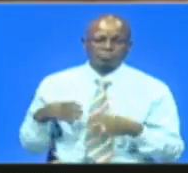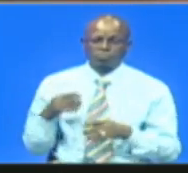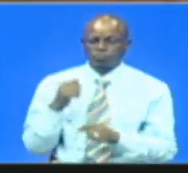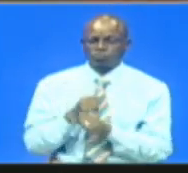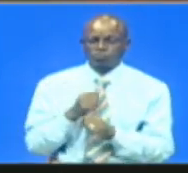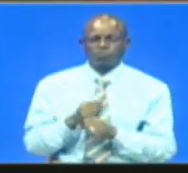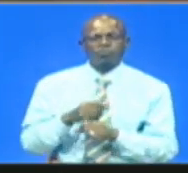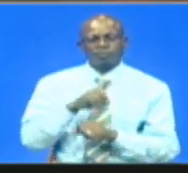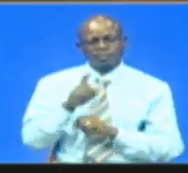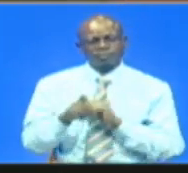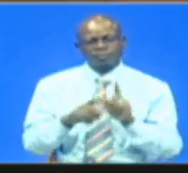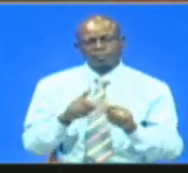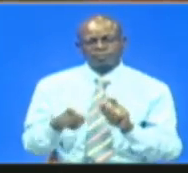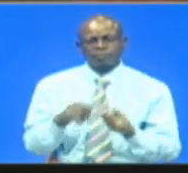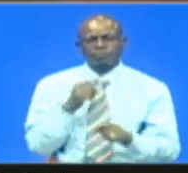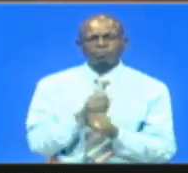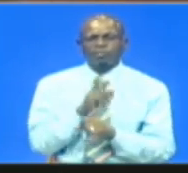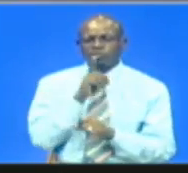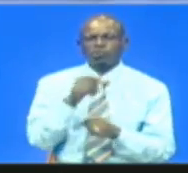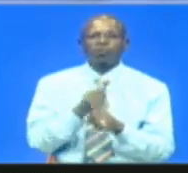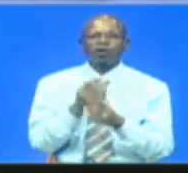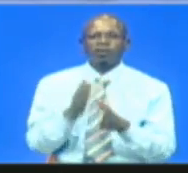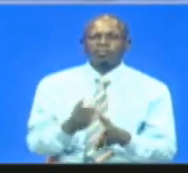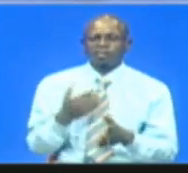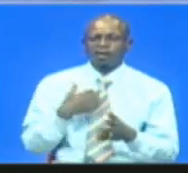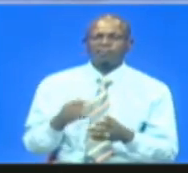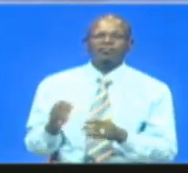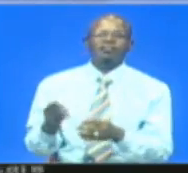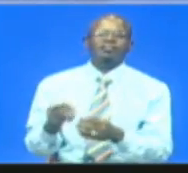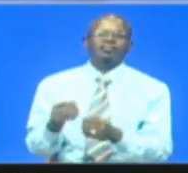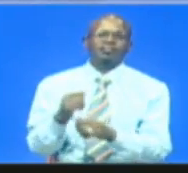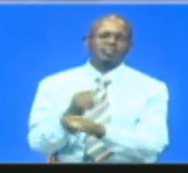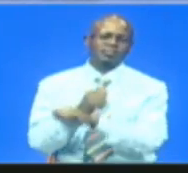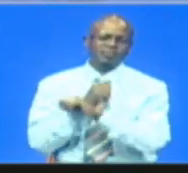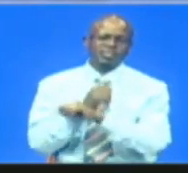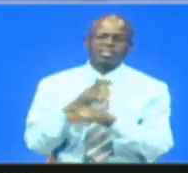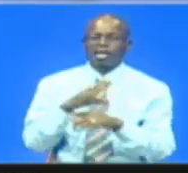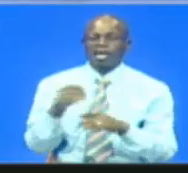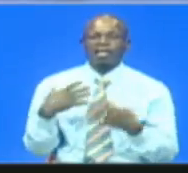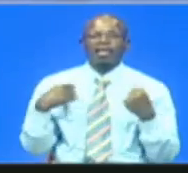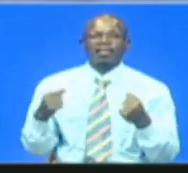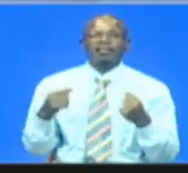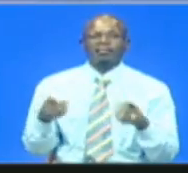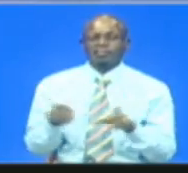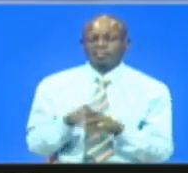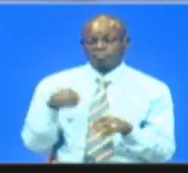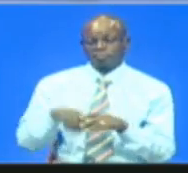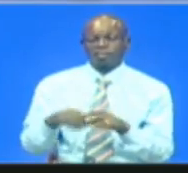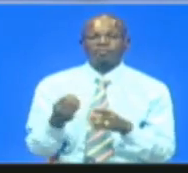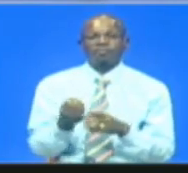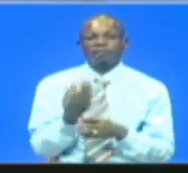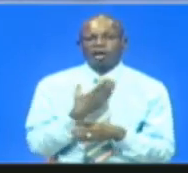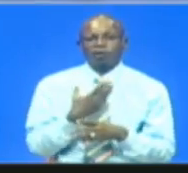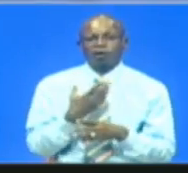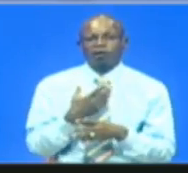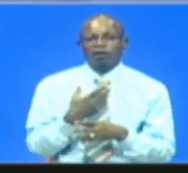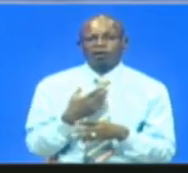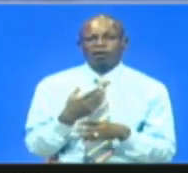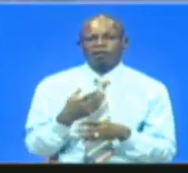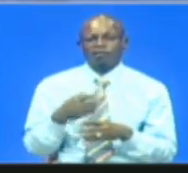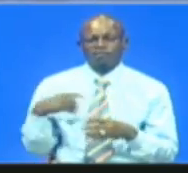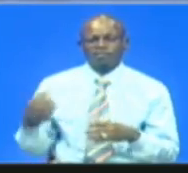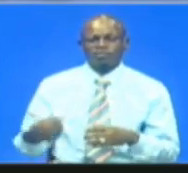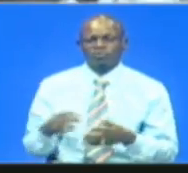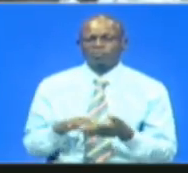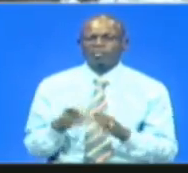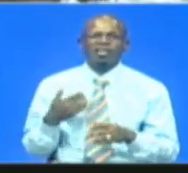the workers of their safety and health. Another thing you note around flower farms, especially this one, there's a lot of birds,